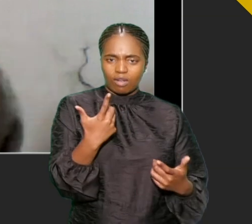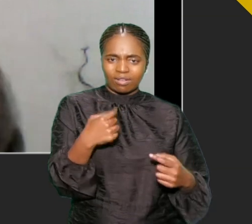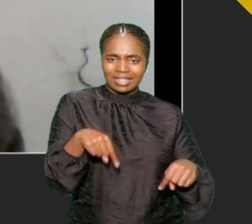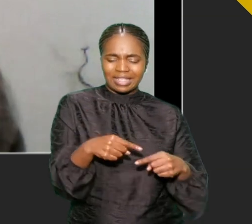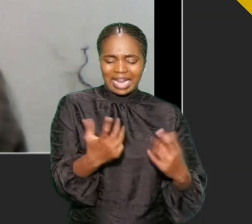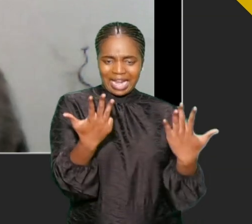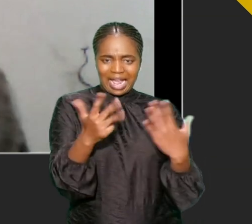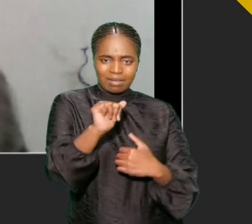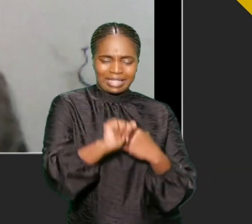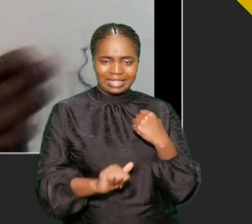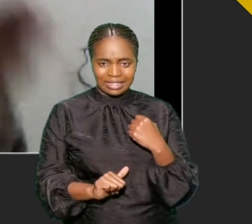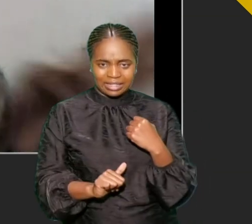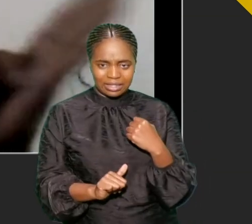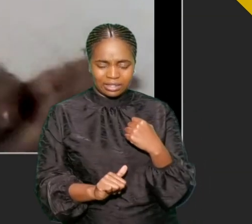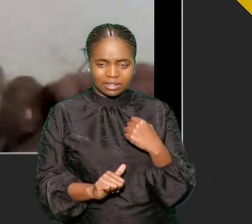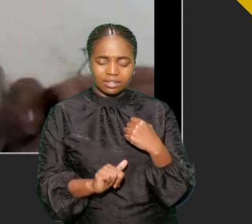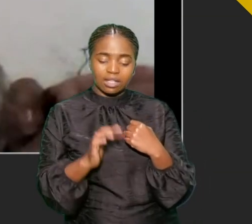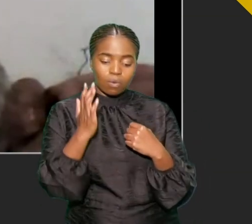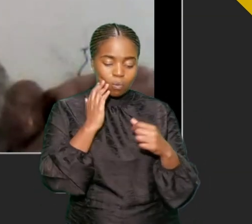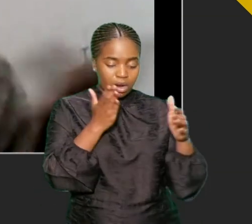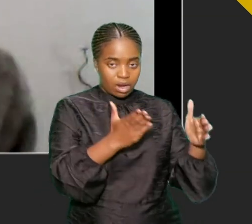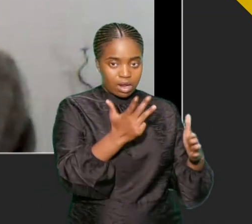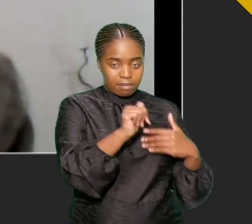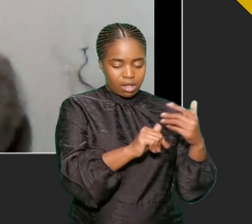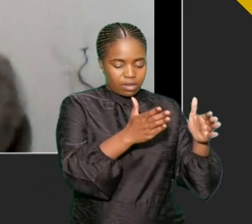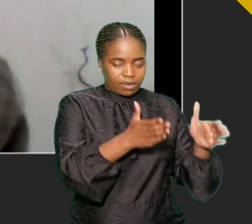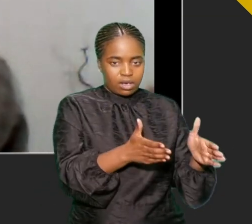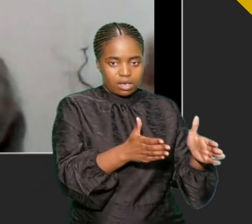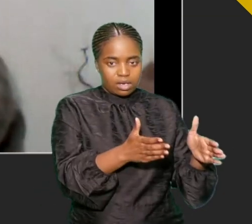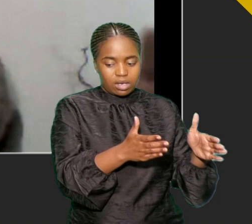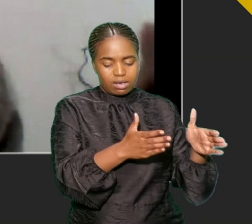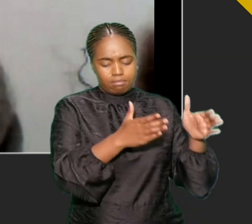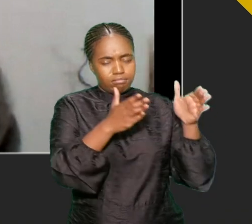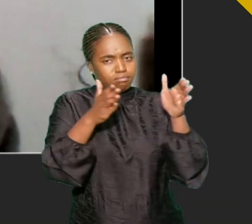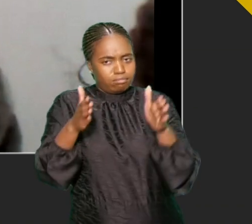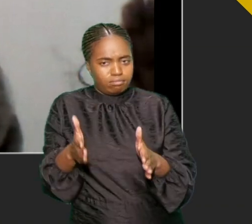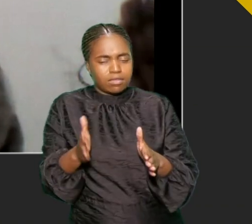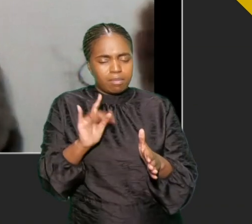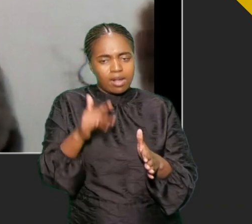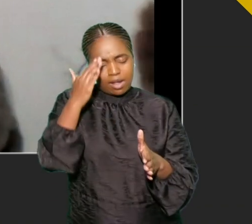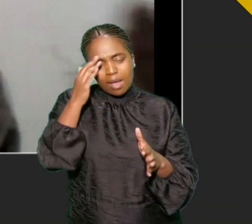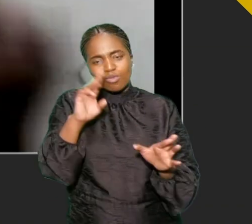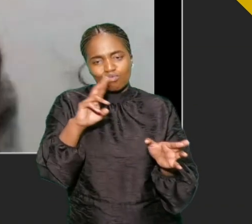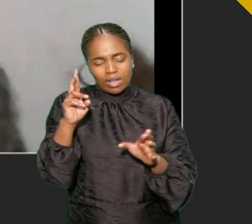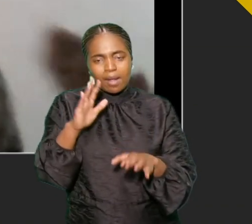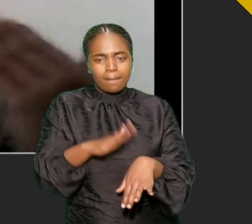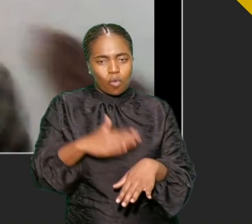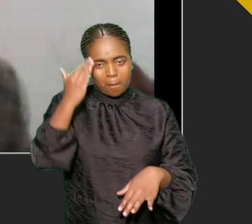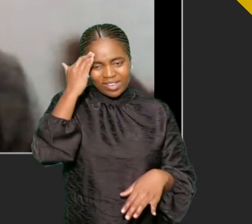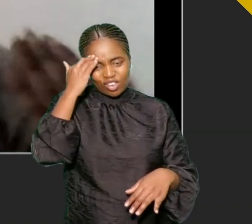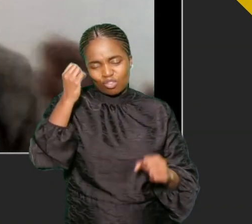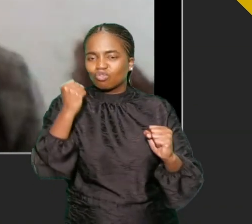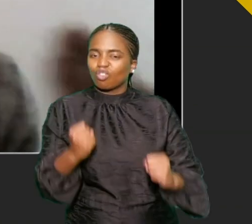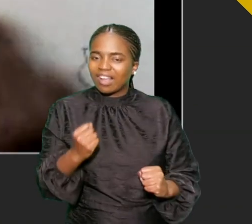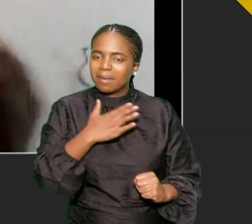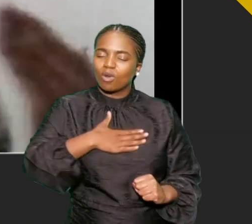of 9 months. When I survived that, I knew you couldn't do anything else to me. Yeah. There is absolutely nothing you can do